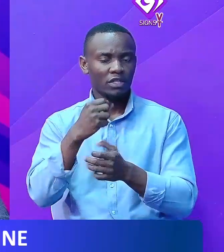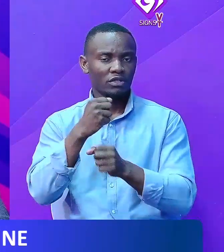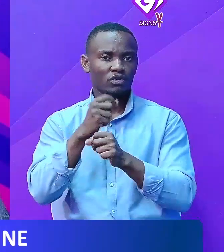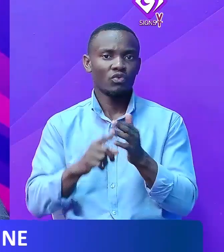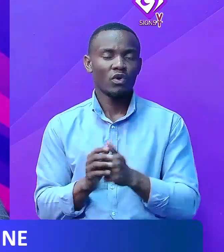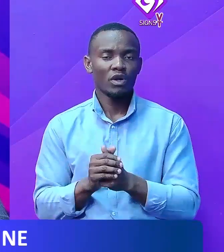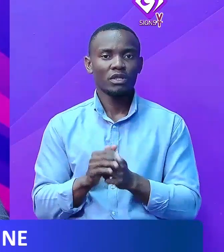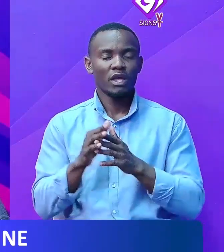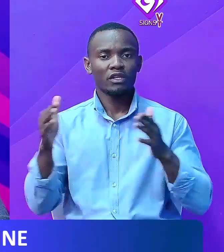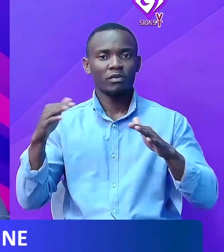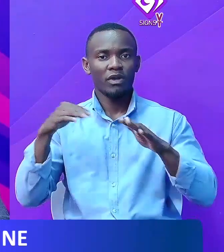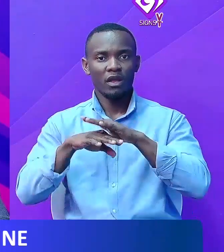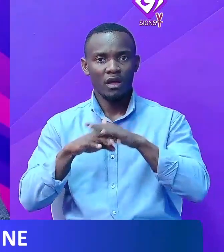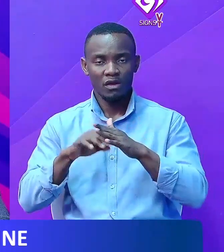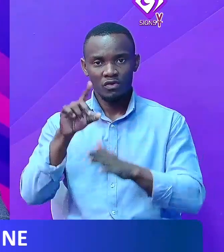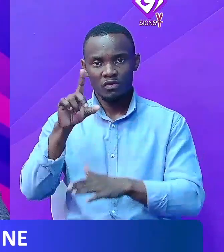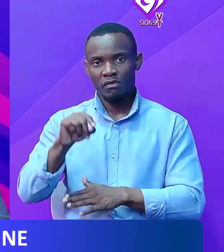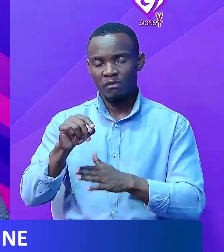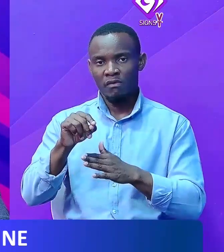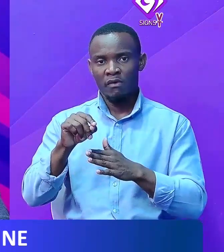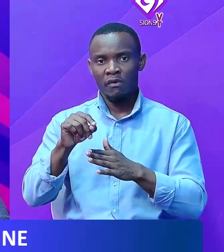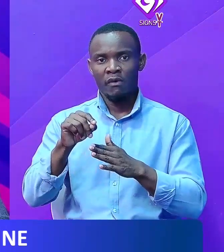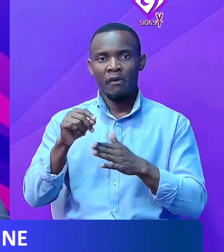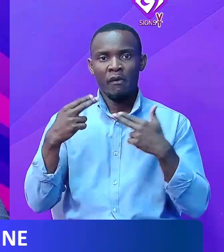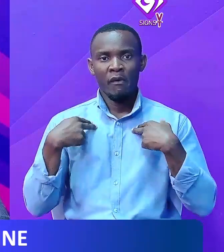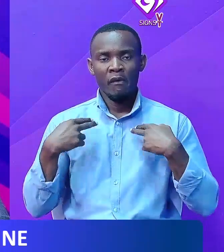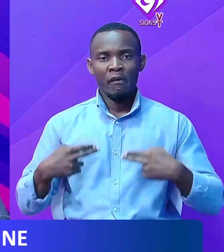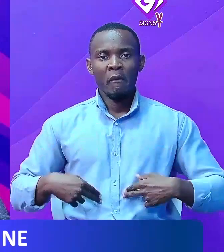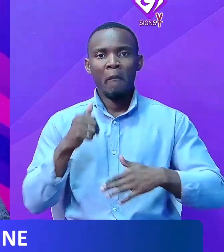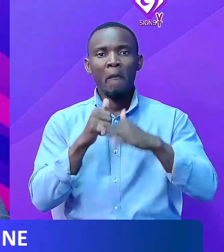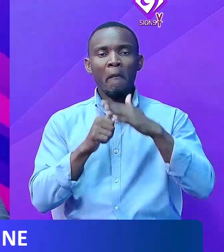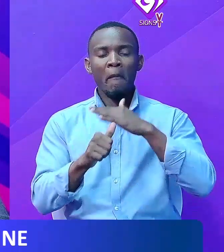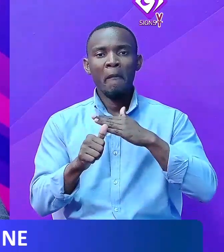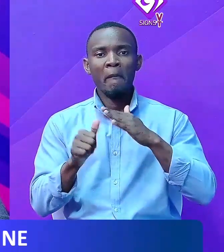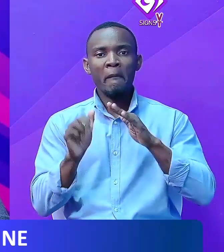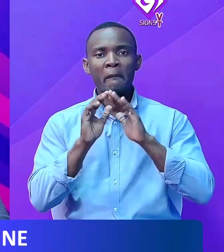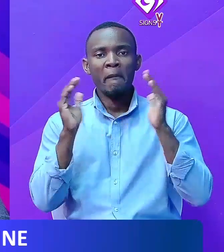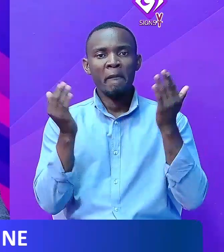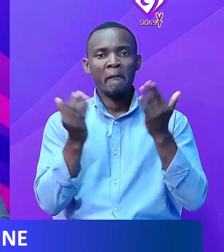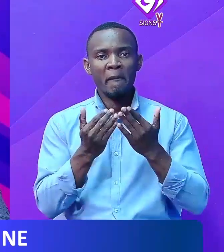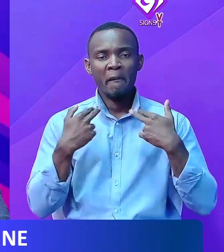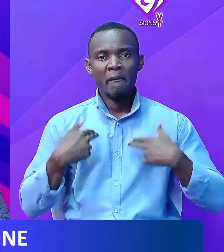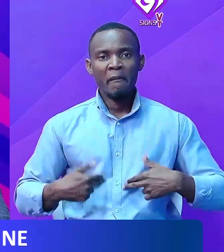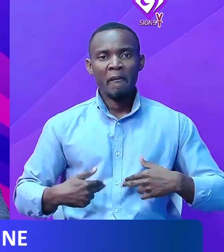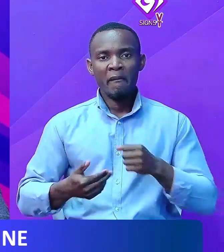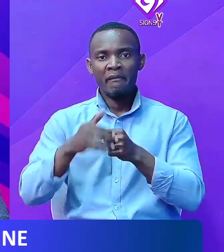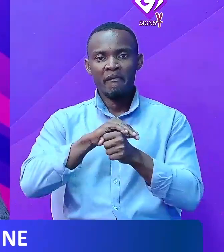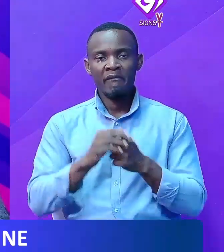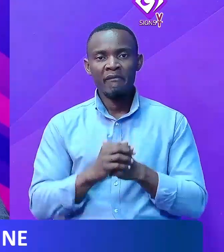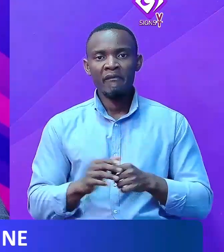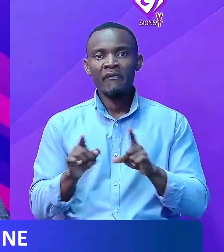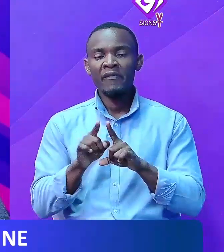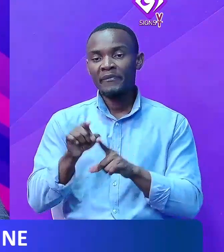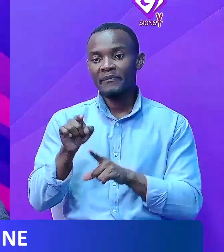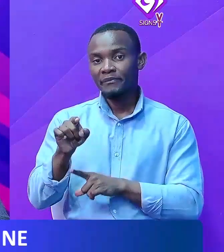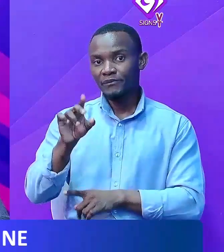affordable health care under the government's universal health coverage plan. Duale has previously said that